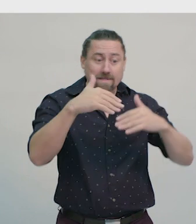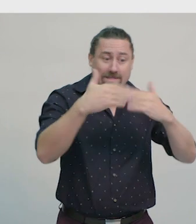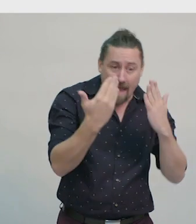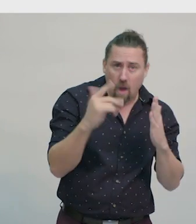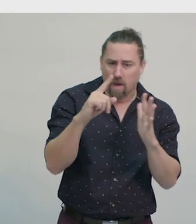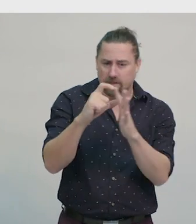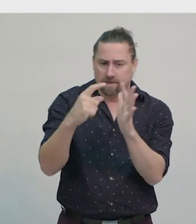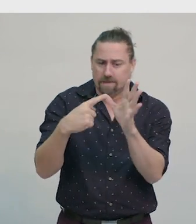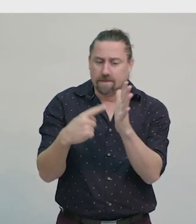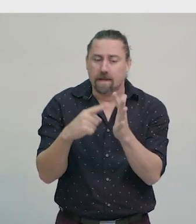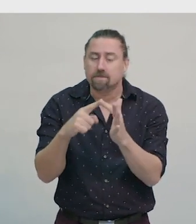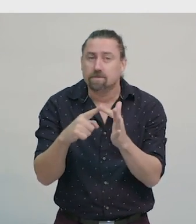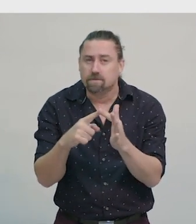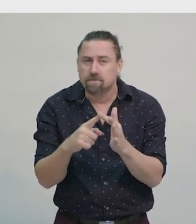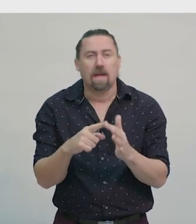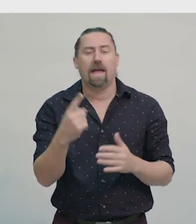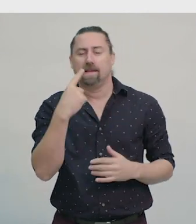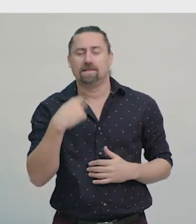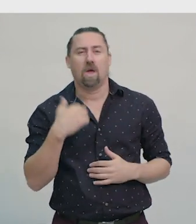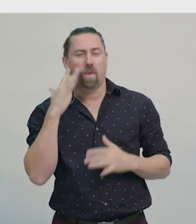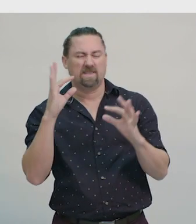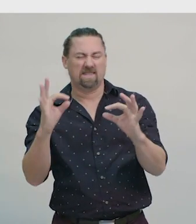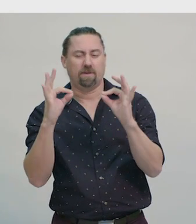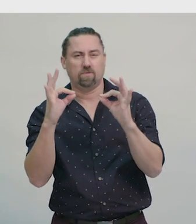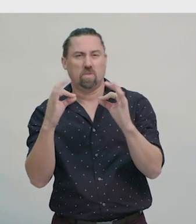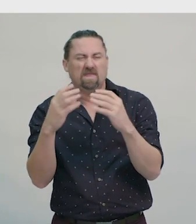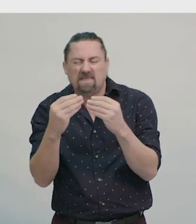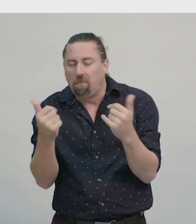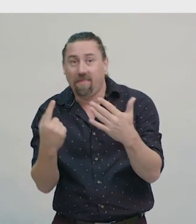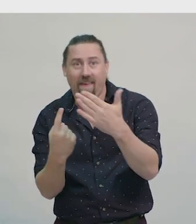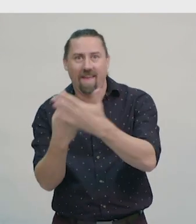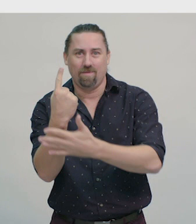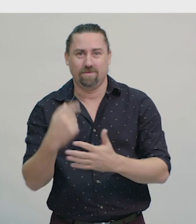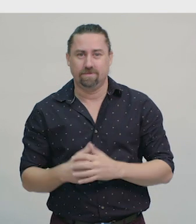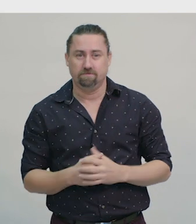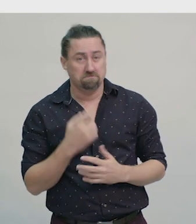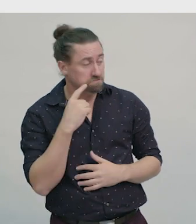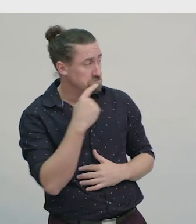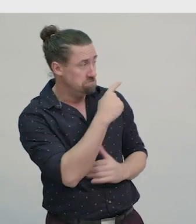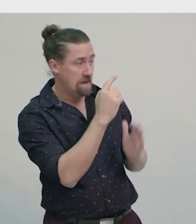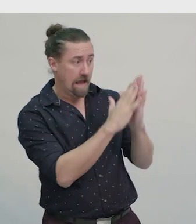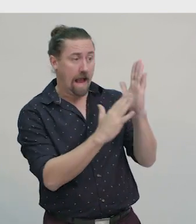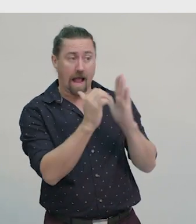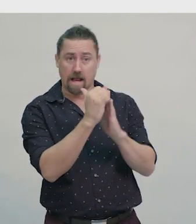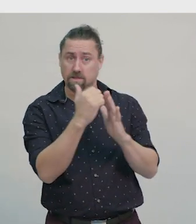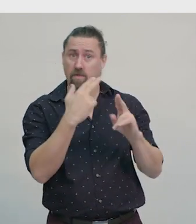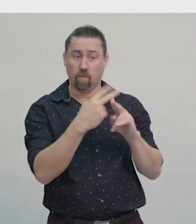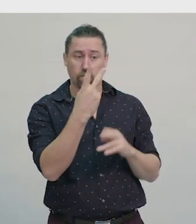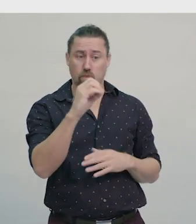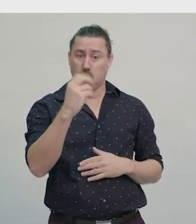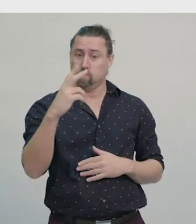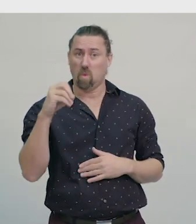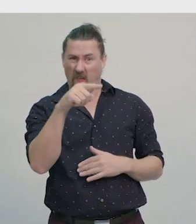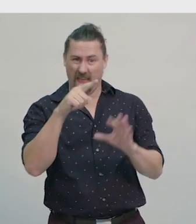is and remind us when special events are coming up. This calendar is for the year